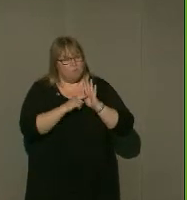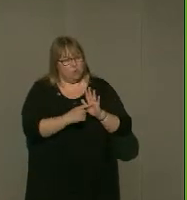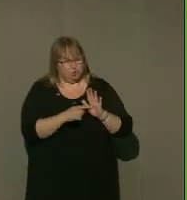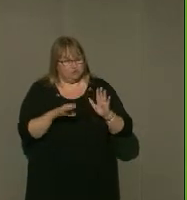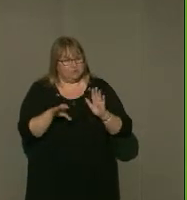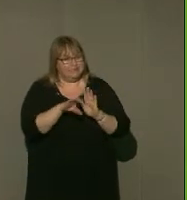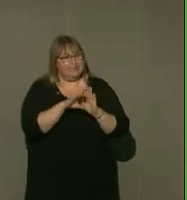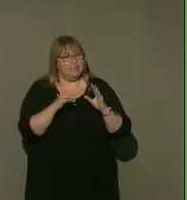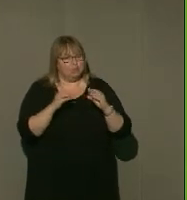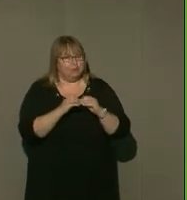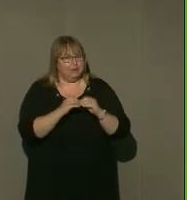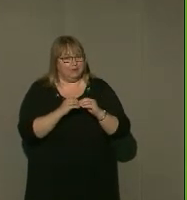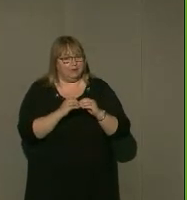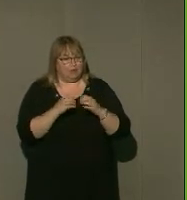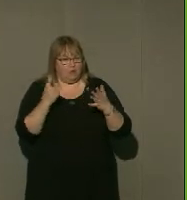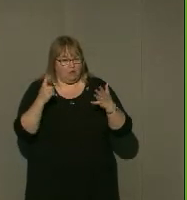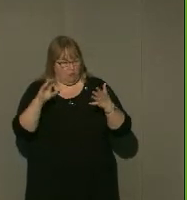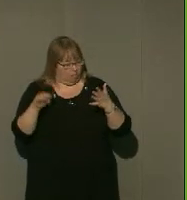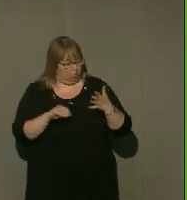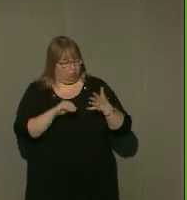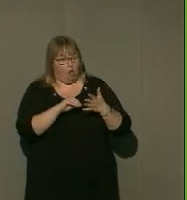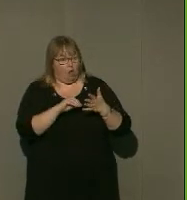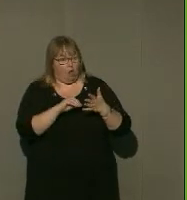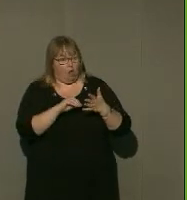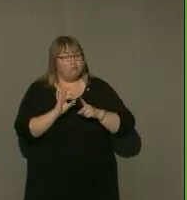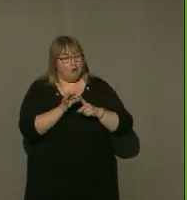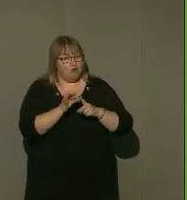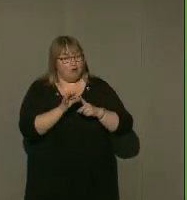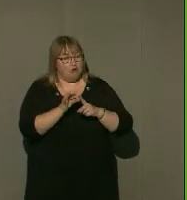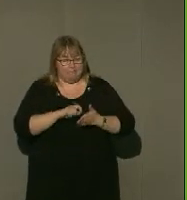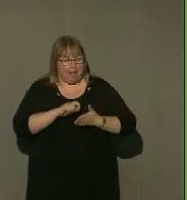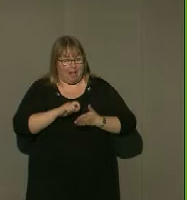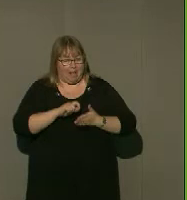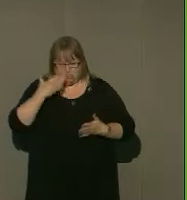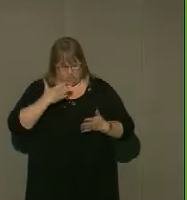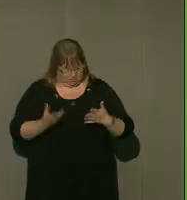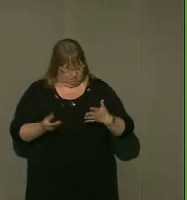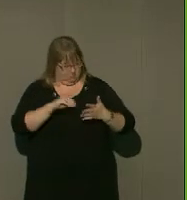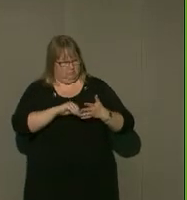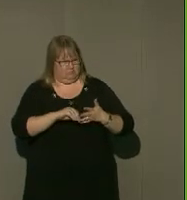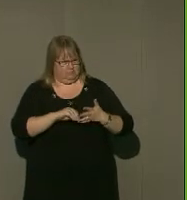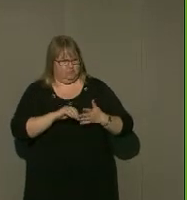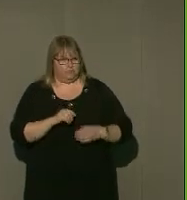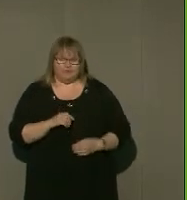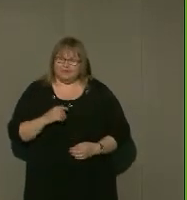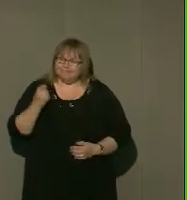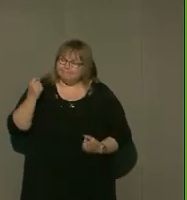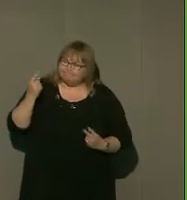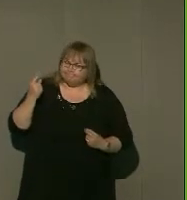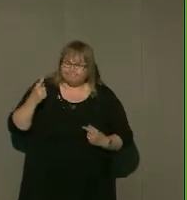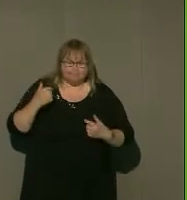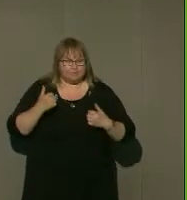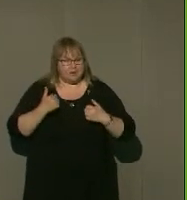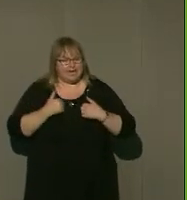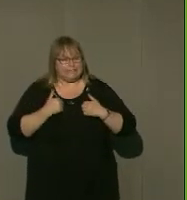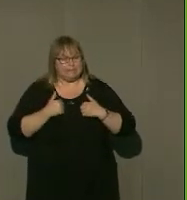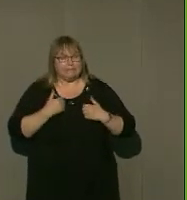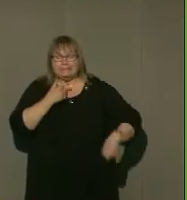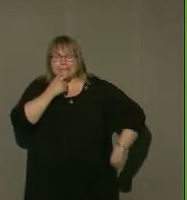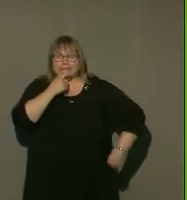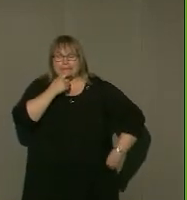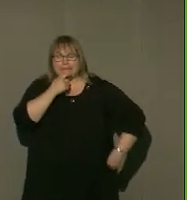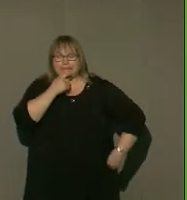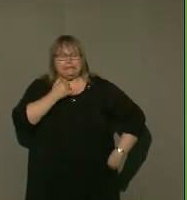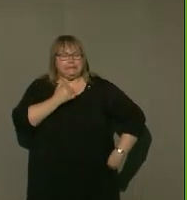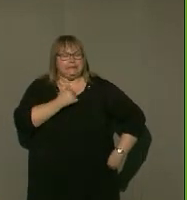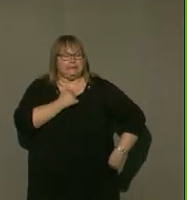of which actually wasn't on the prioritisation ballot. And as we found to our cost, motions which are often